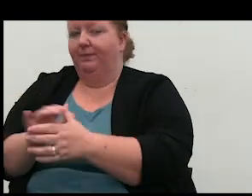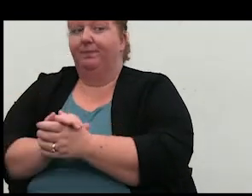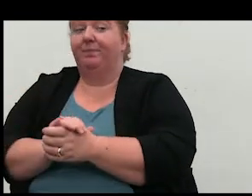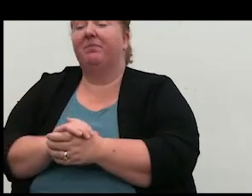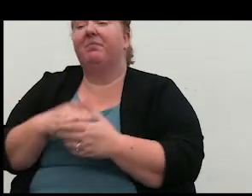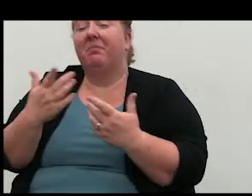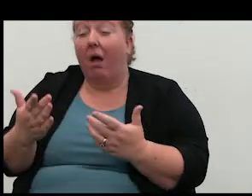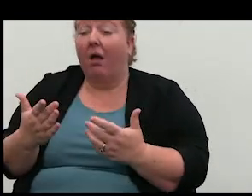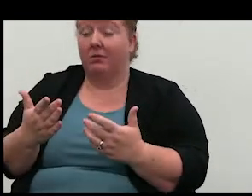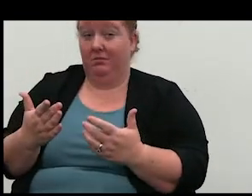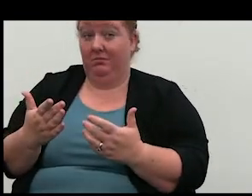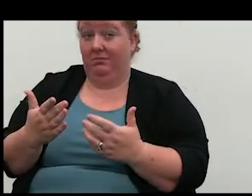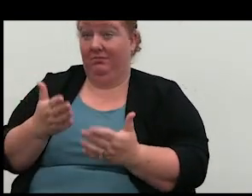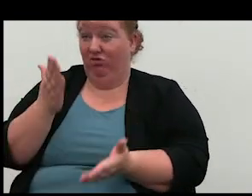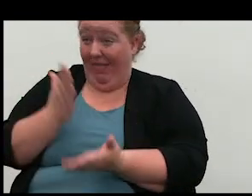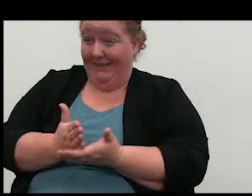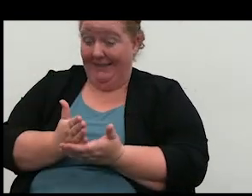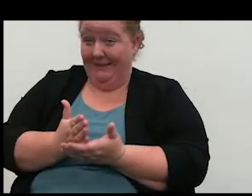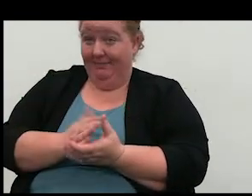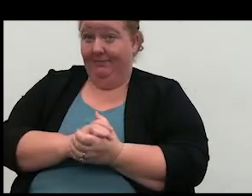But in practice,